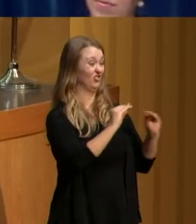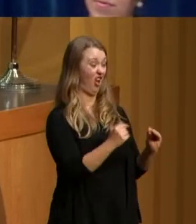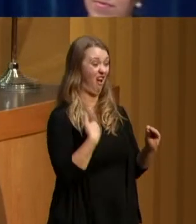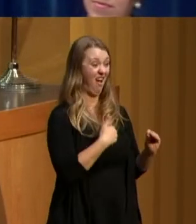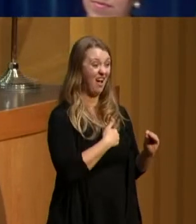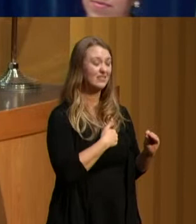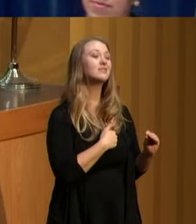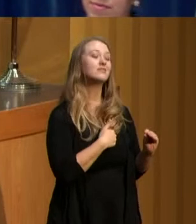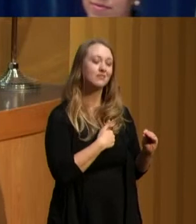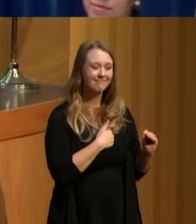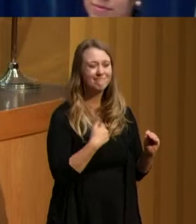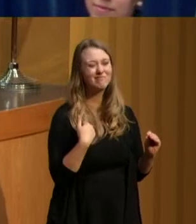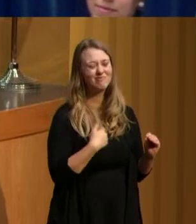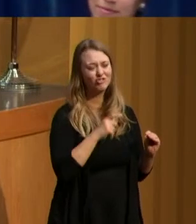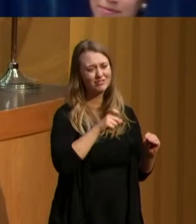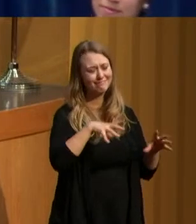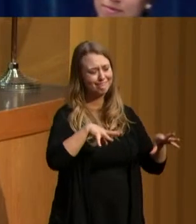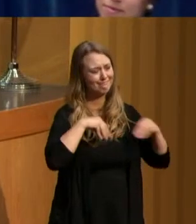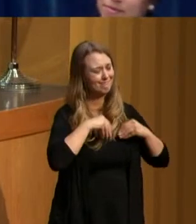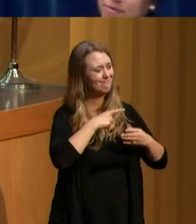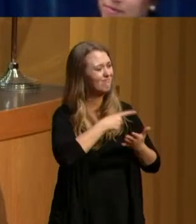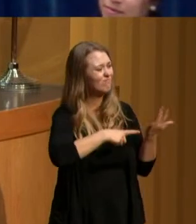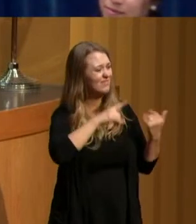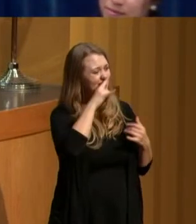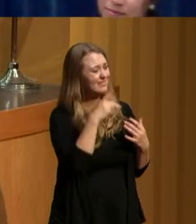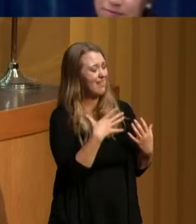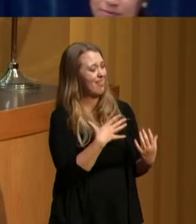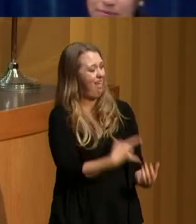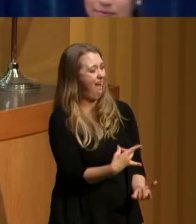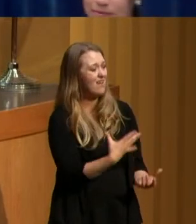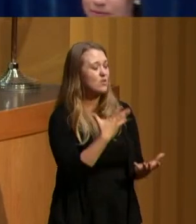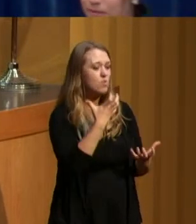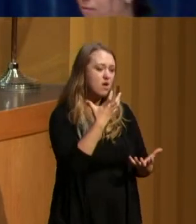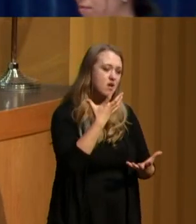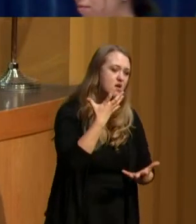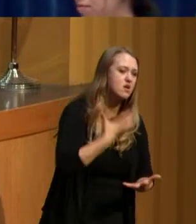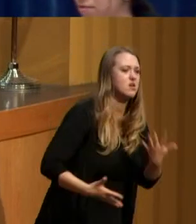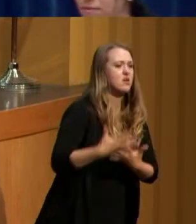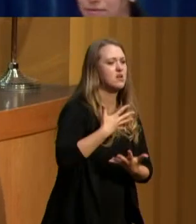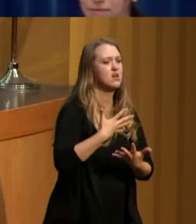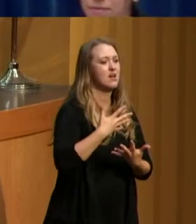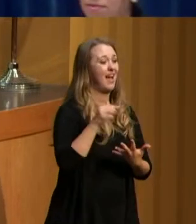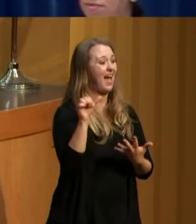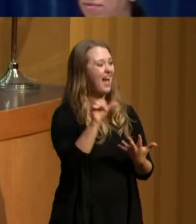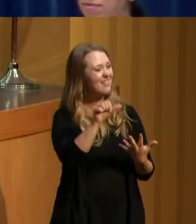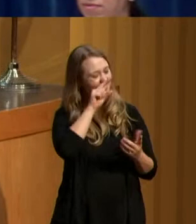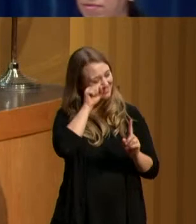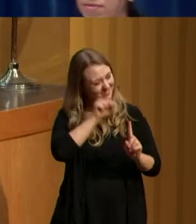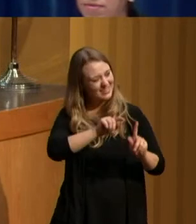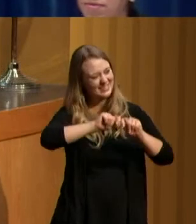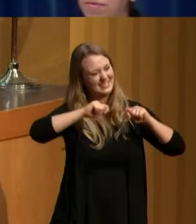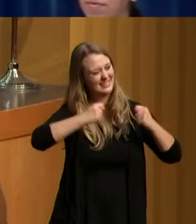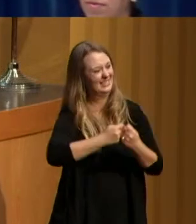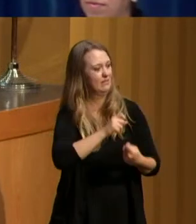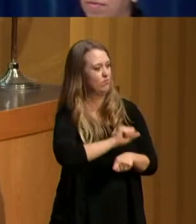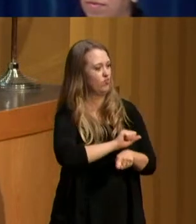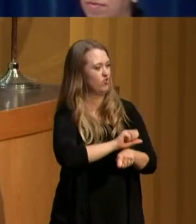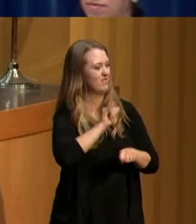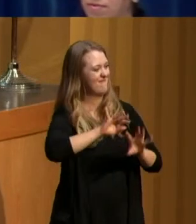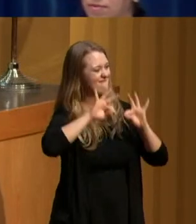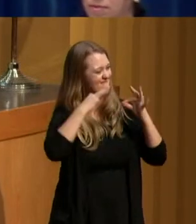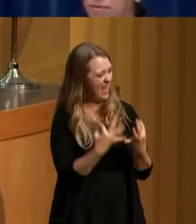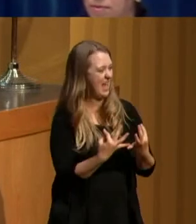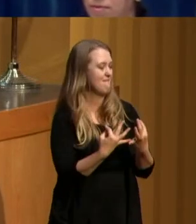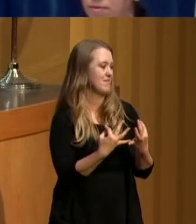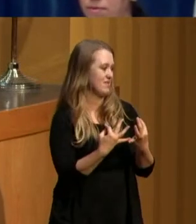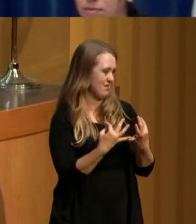be around each other. They want to be in this environment. Athletics is about that teamwork, about that family, as we've heard a couple times